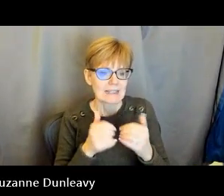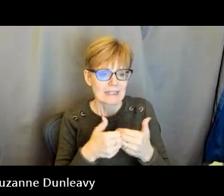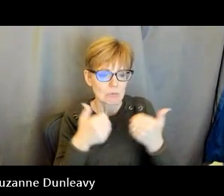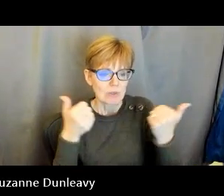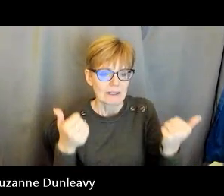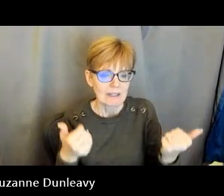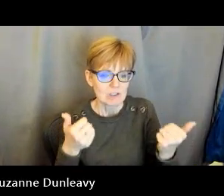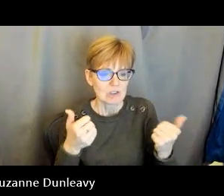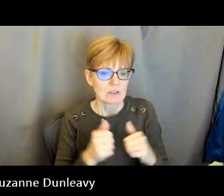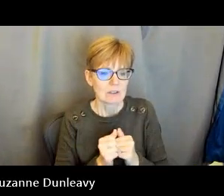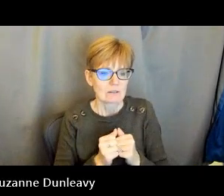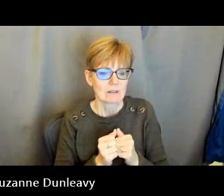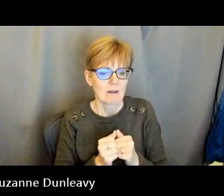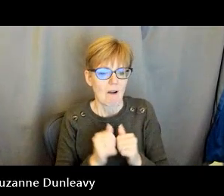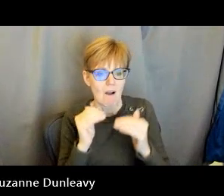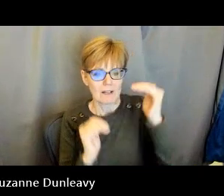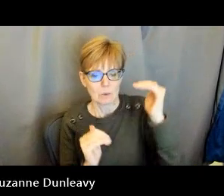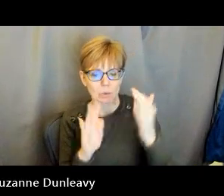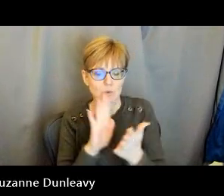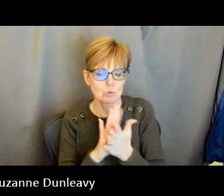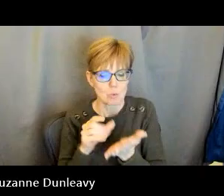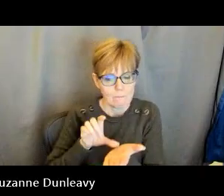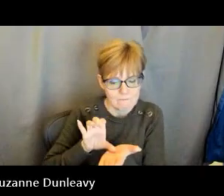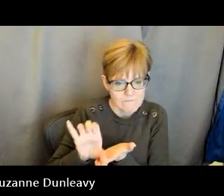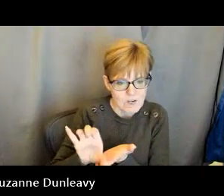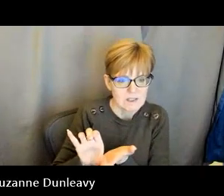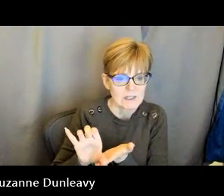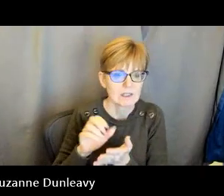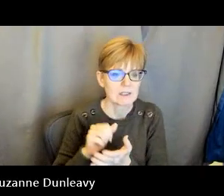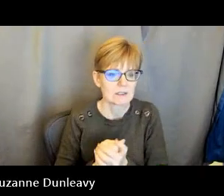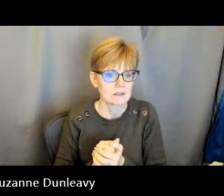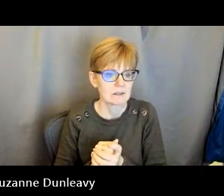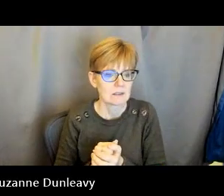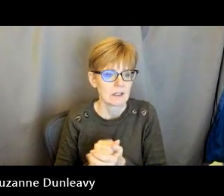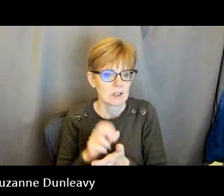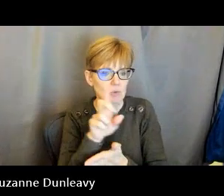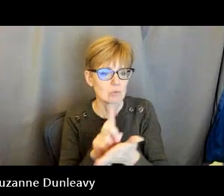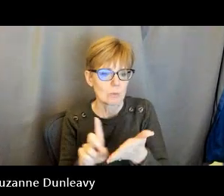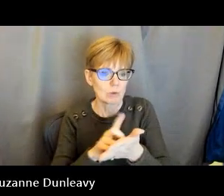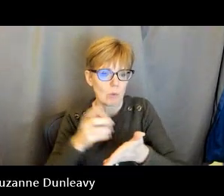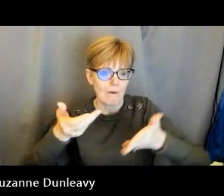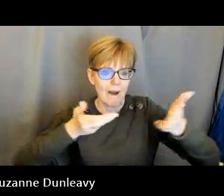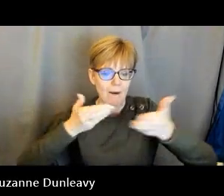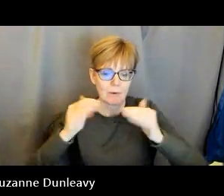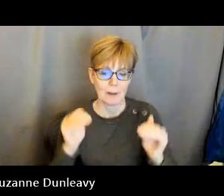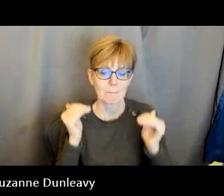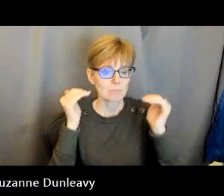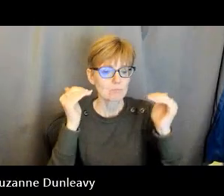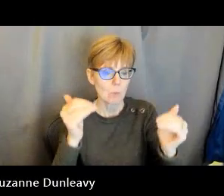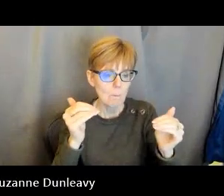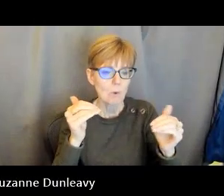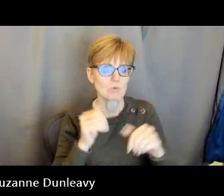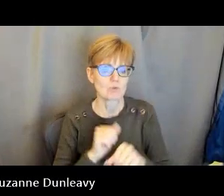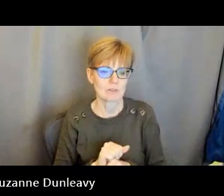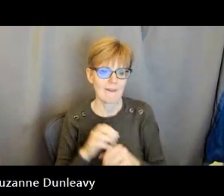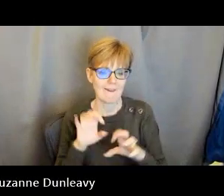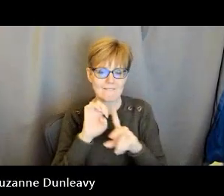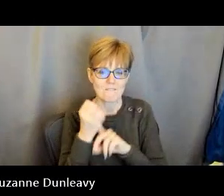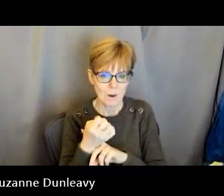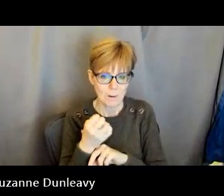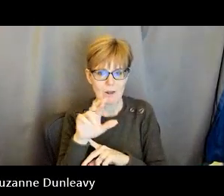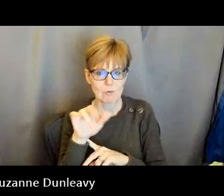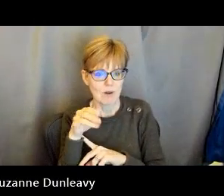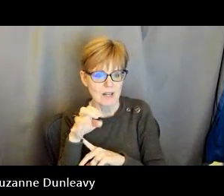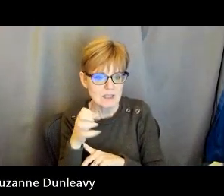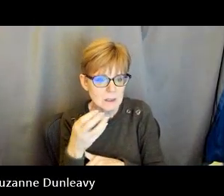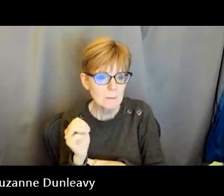quality health care. But then there's also this idea of systemic racism, and this is a distinction I want us just to recognize. Systemic racism is